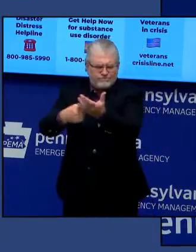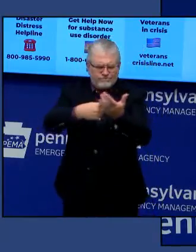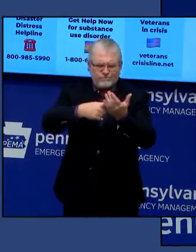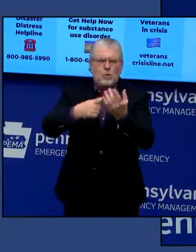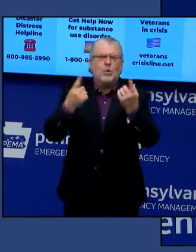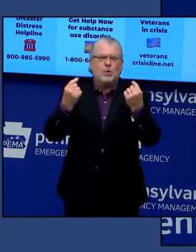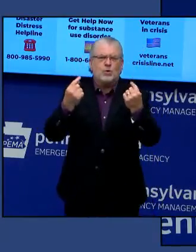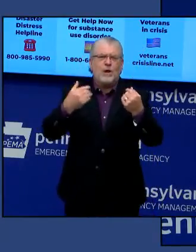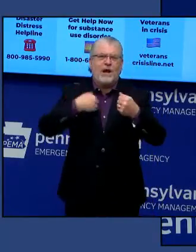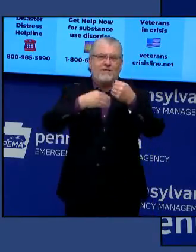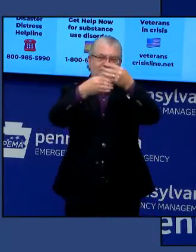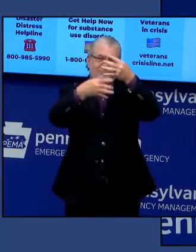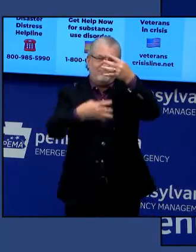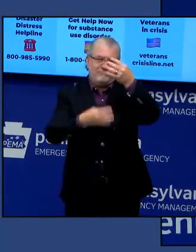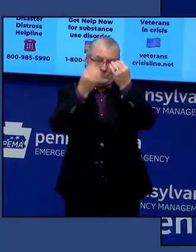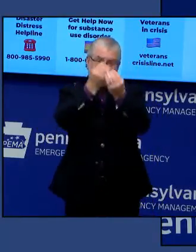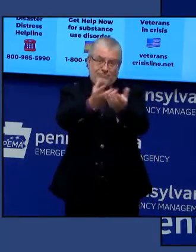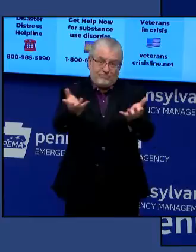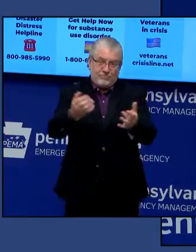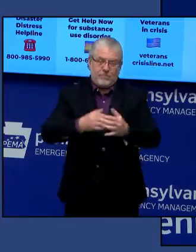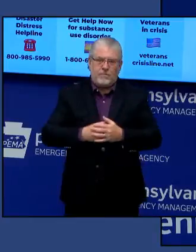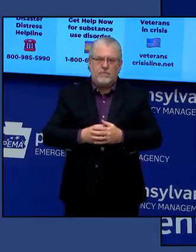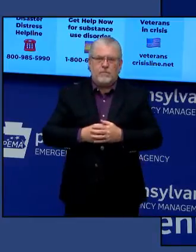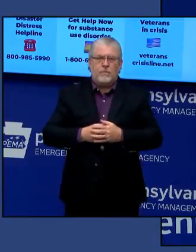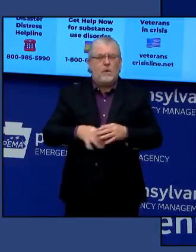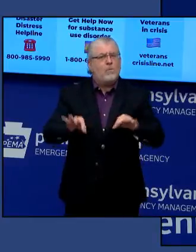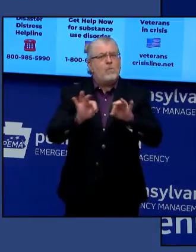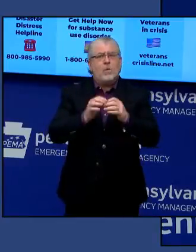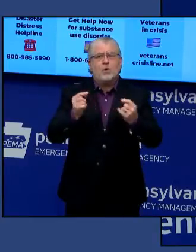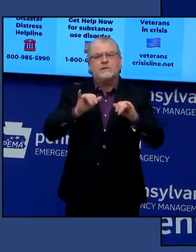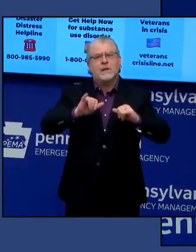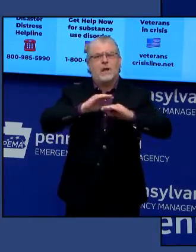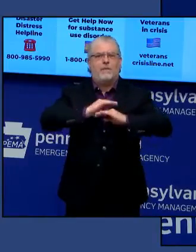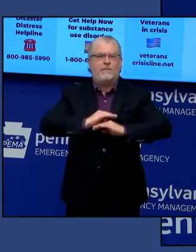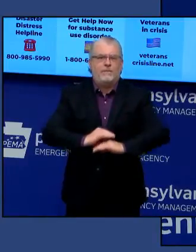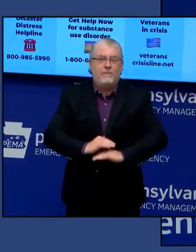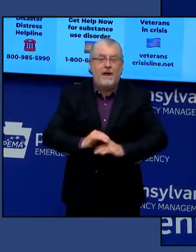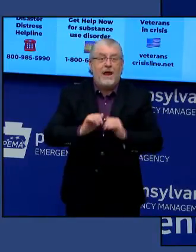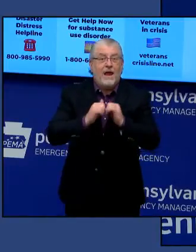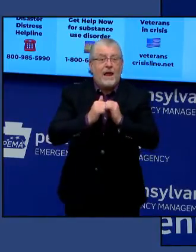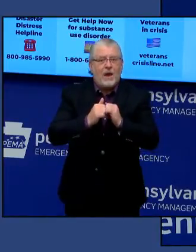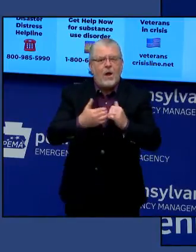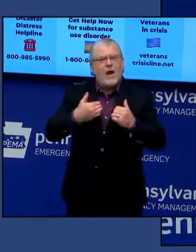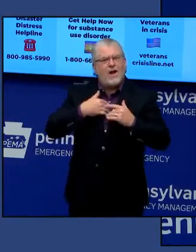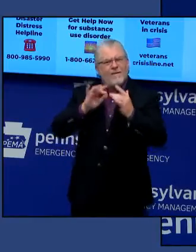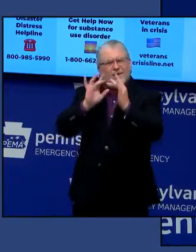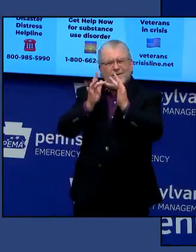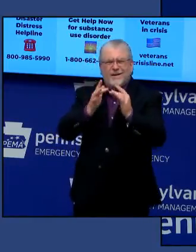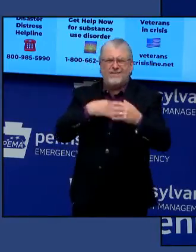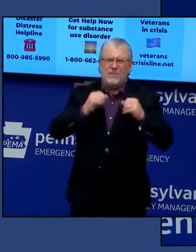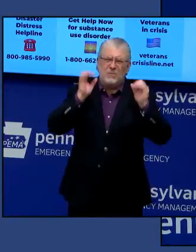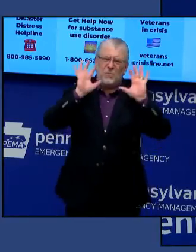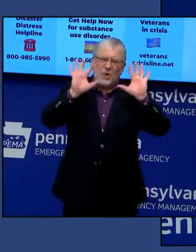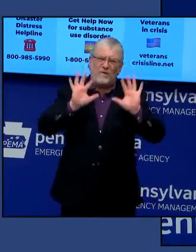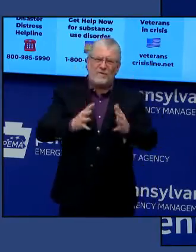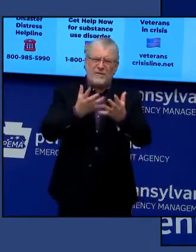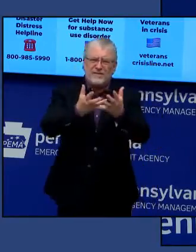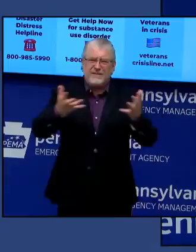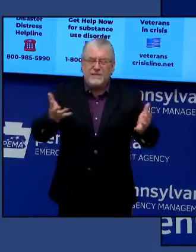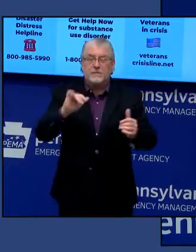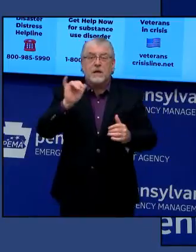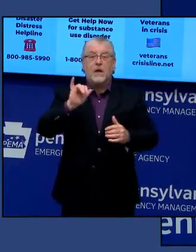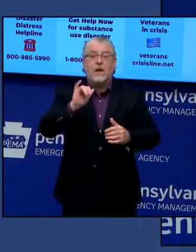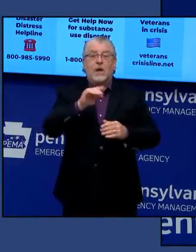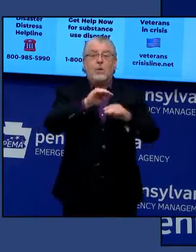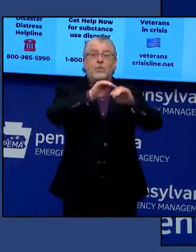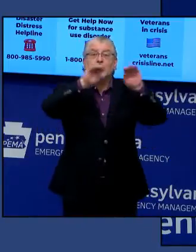Stay calm by connecting to great resources online, like virtual tours of museums, exercise, and stress